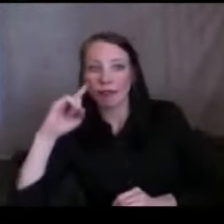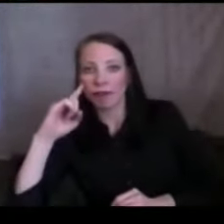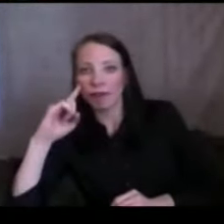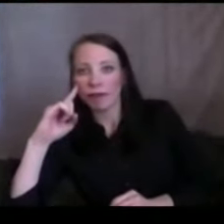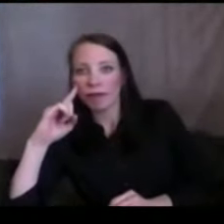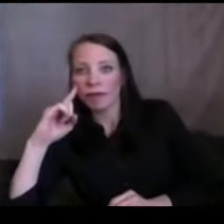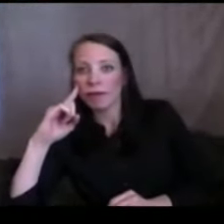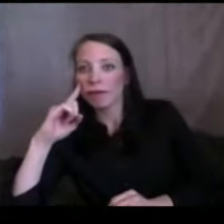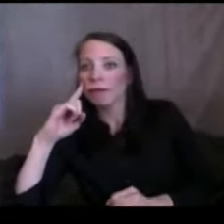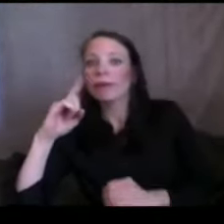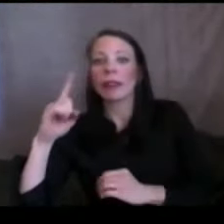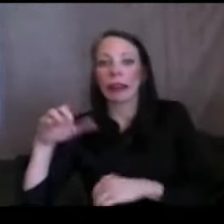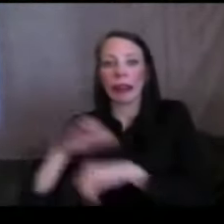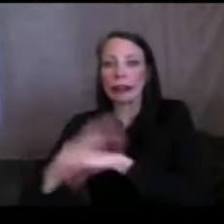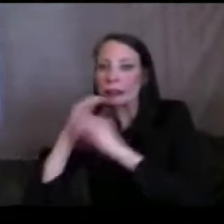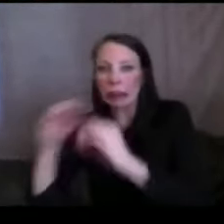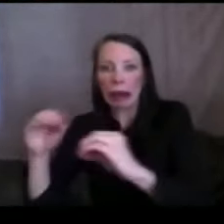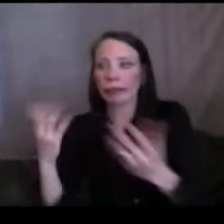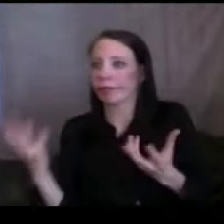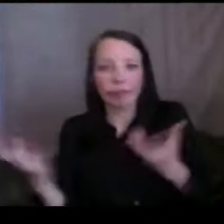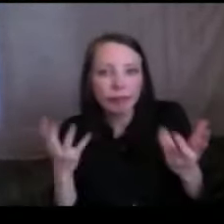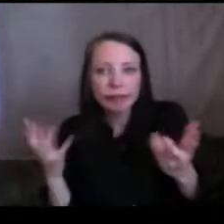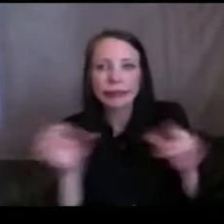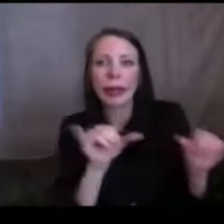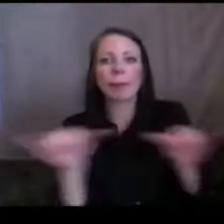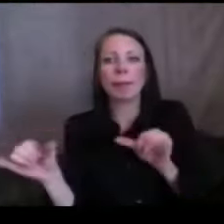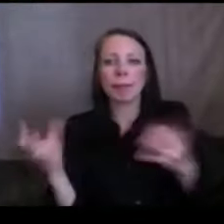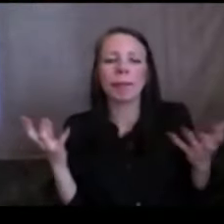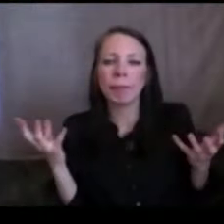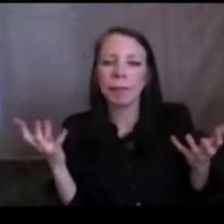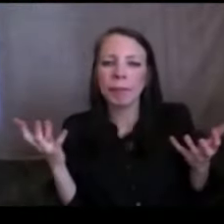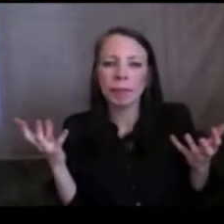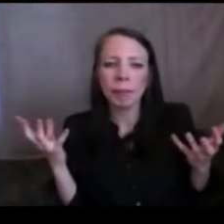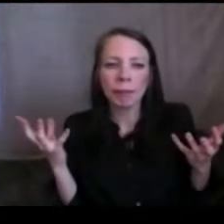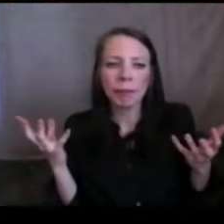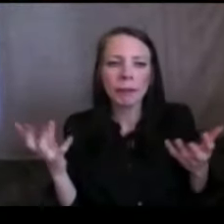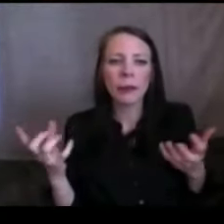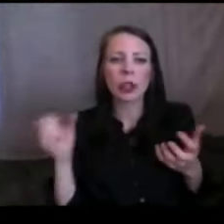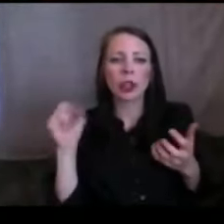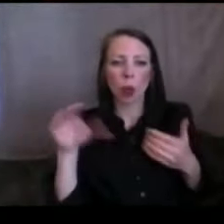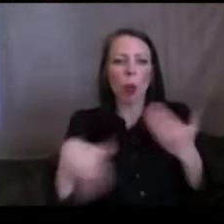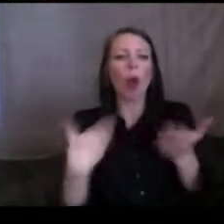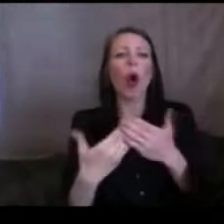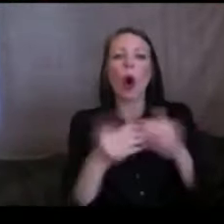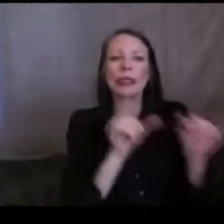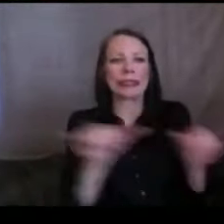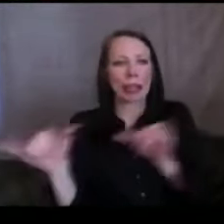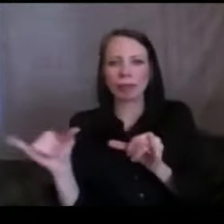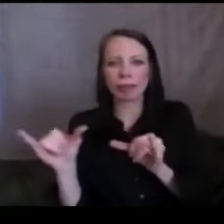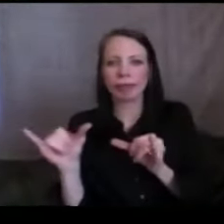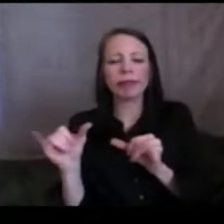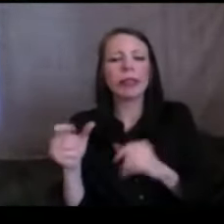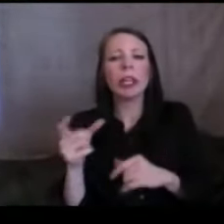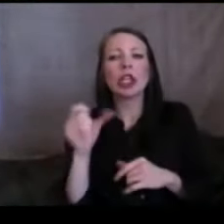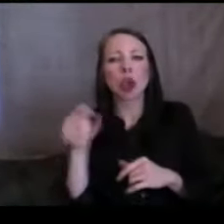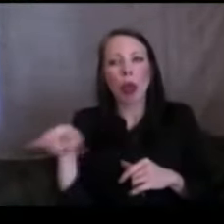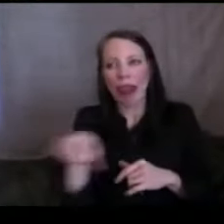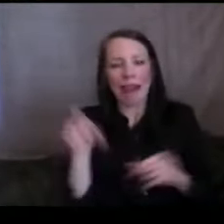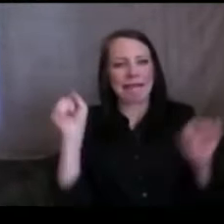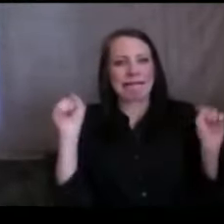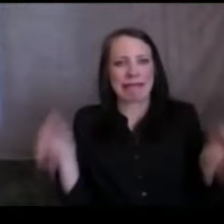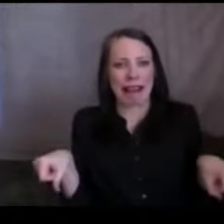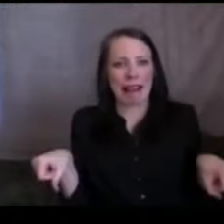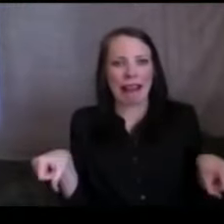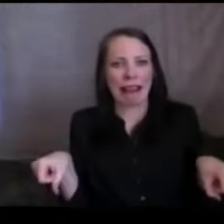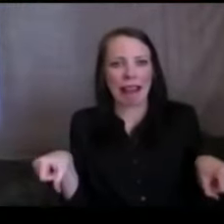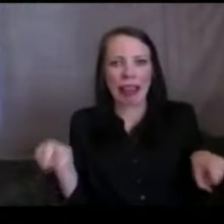Right. they're very strong. They like all of us, So they can